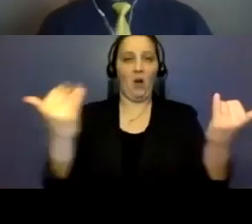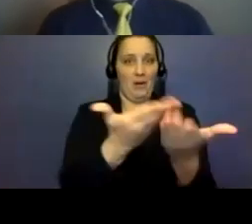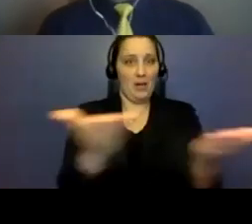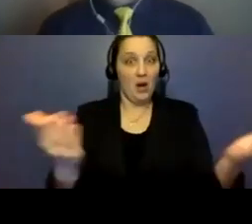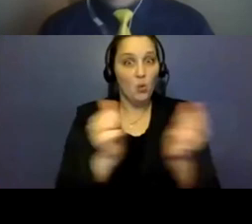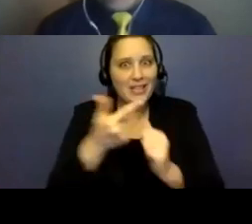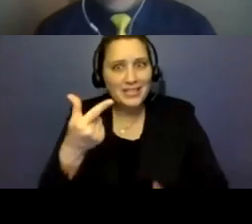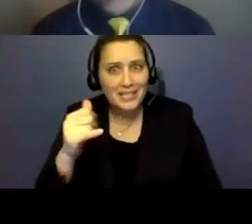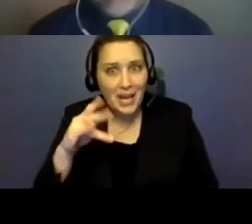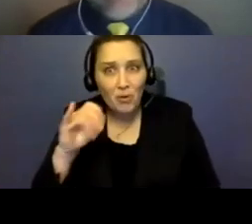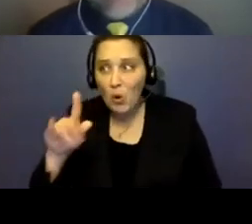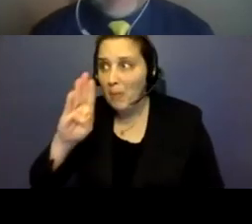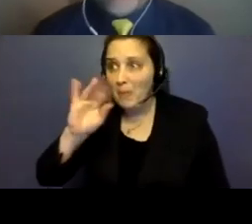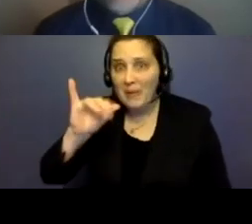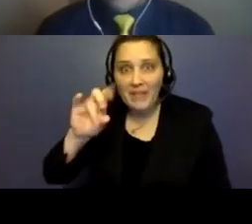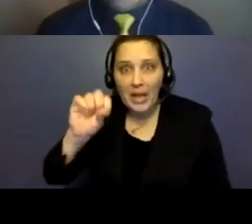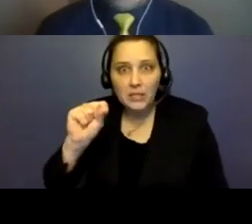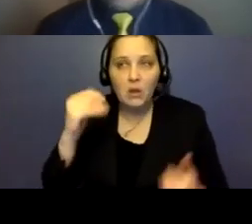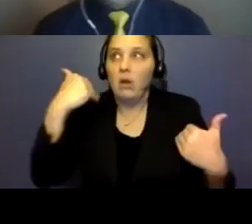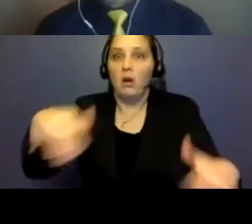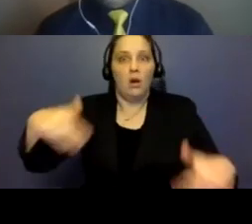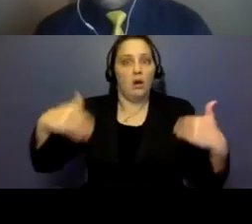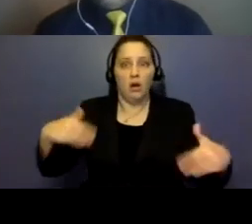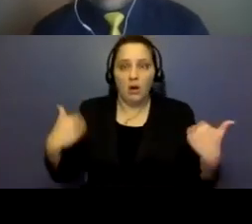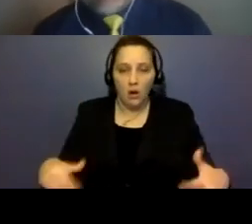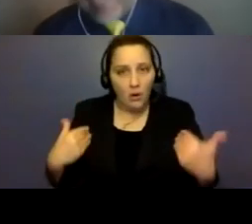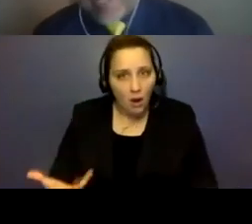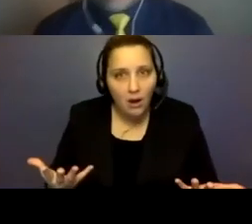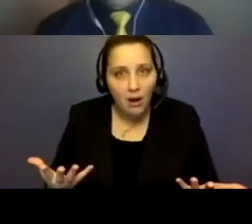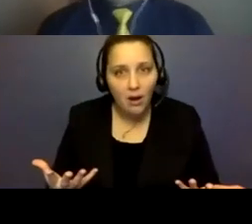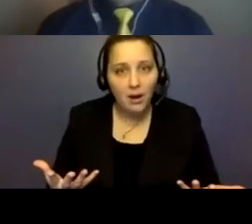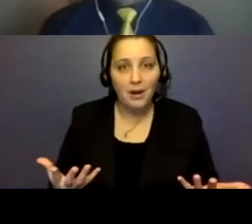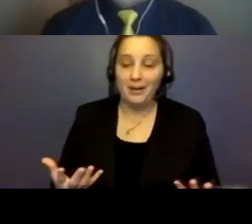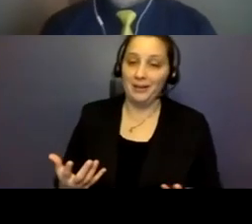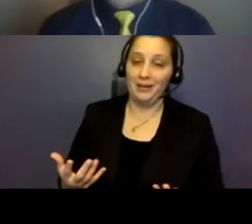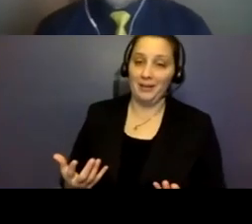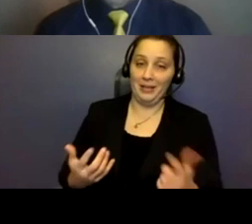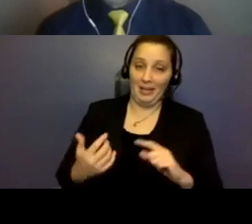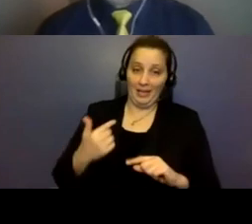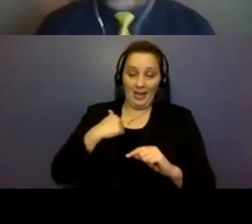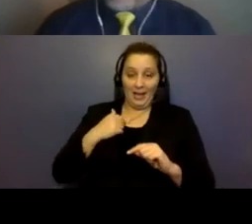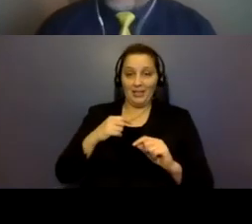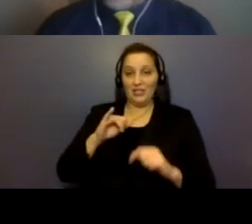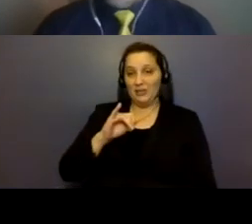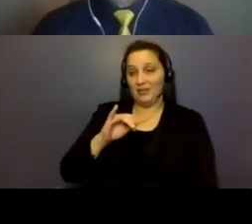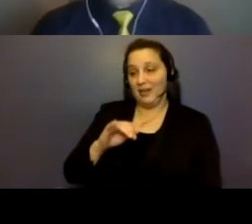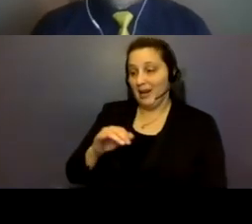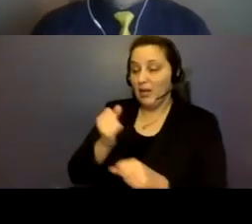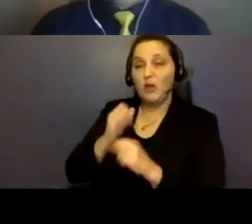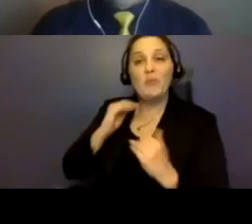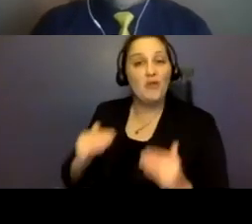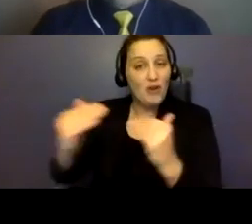Bivens. Oh my God, go figure that one. Thank you. Making it, moving forward in spite of, you